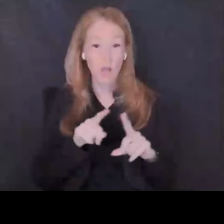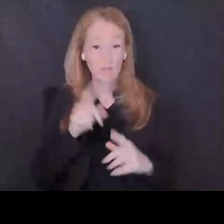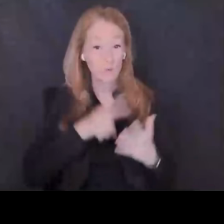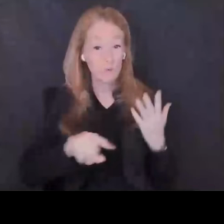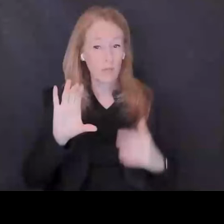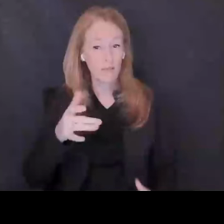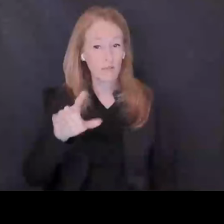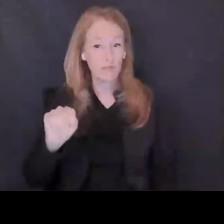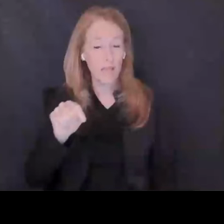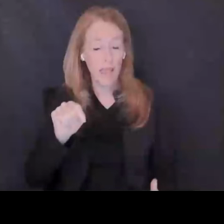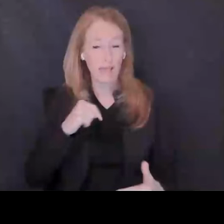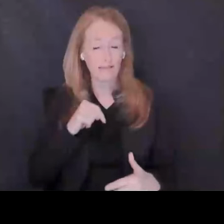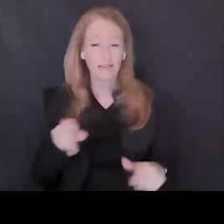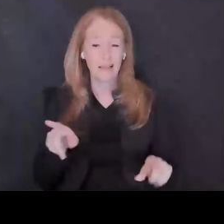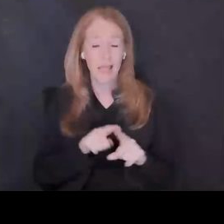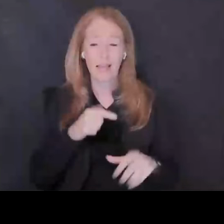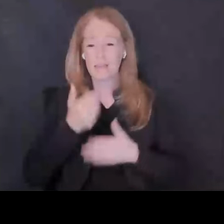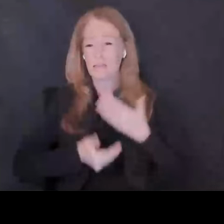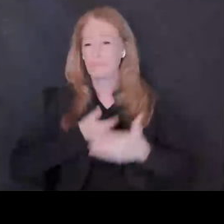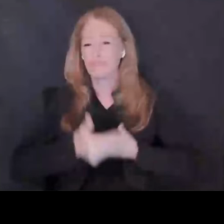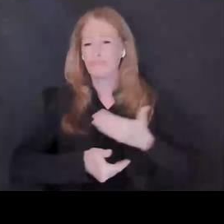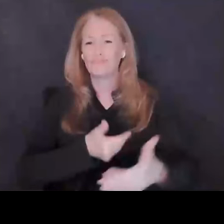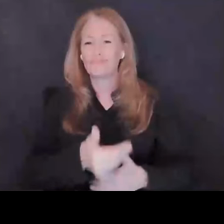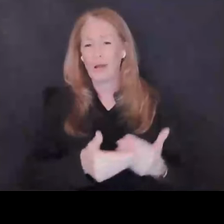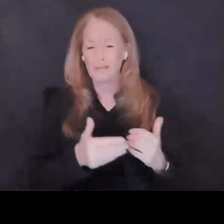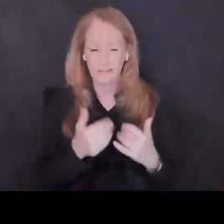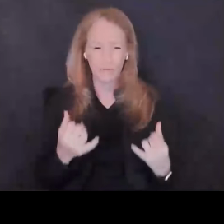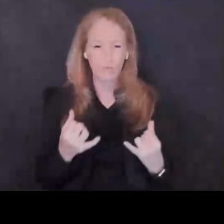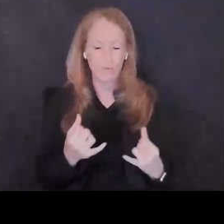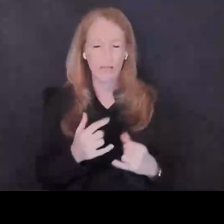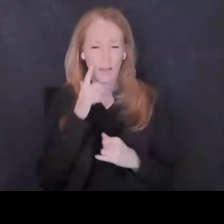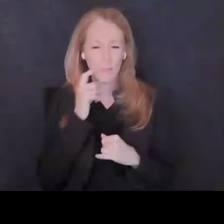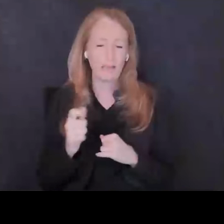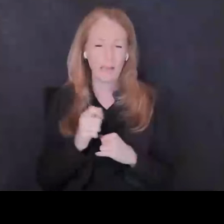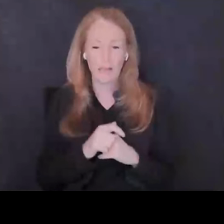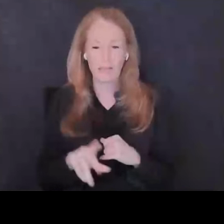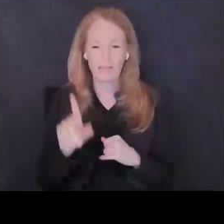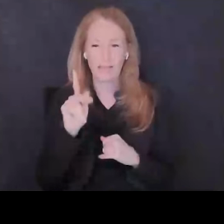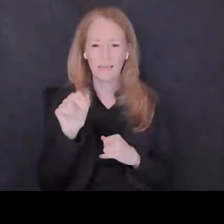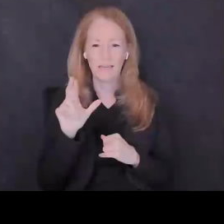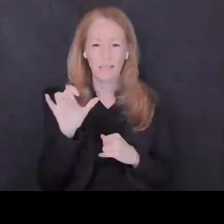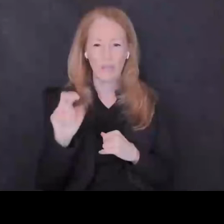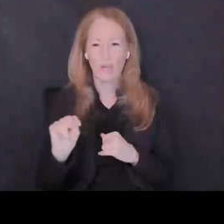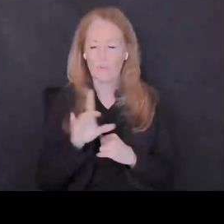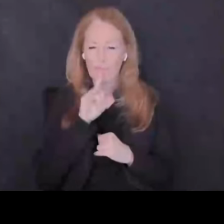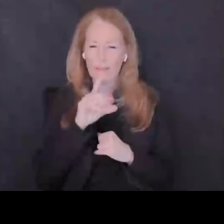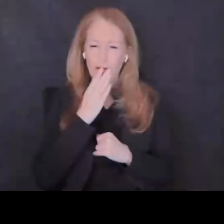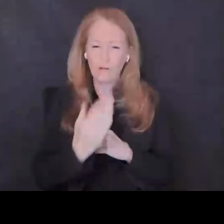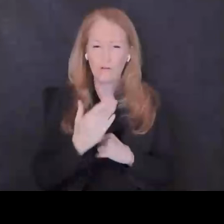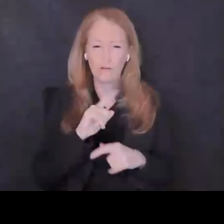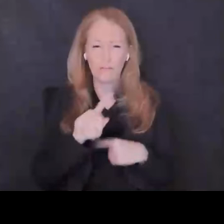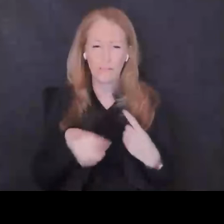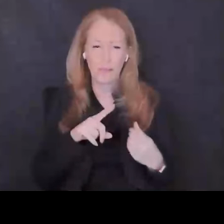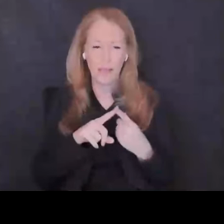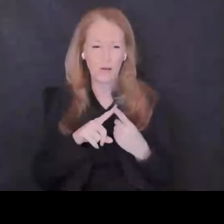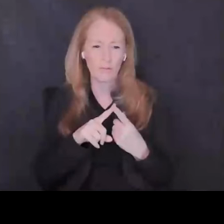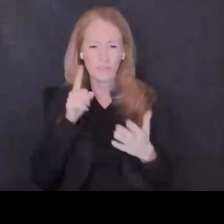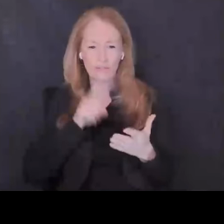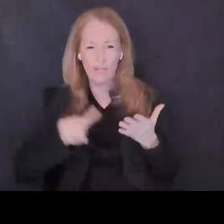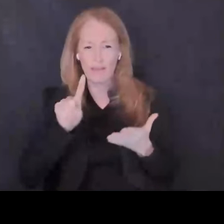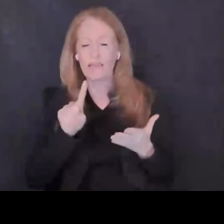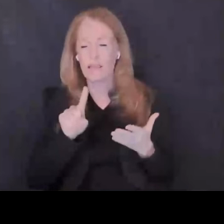and Chris are very good about putting messages in there and links so that you can connect with all of the things that come up